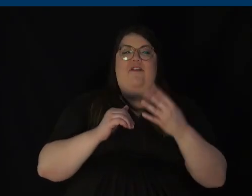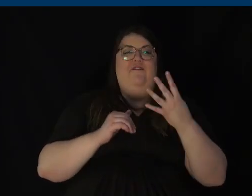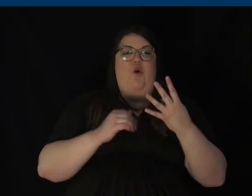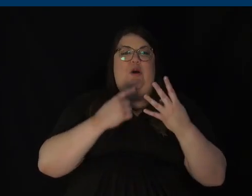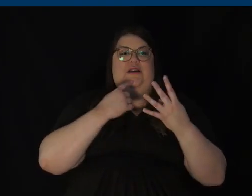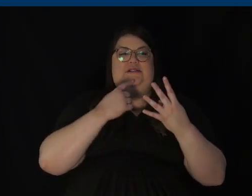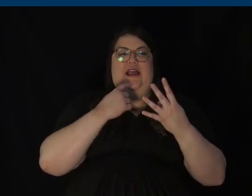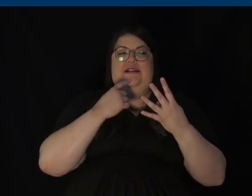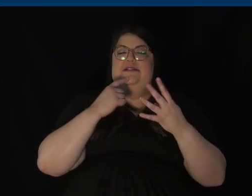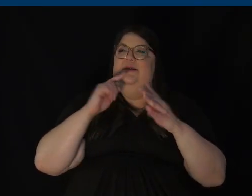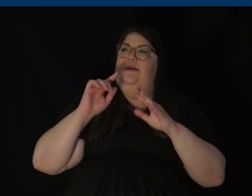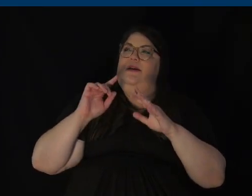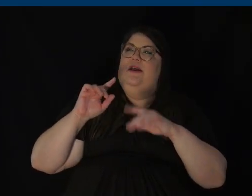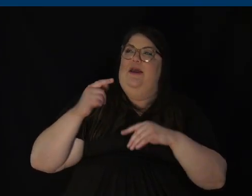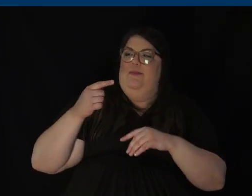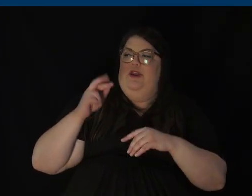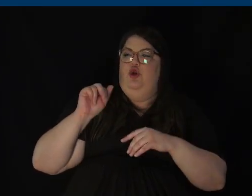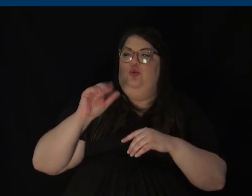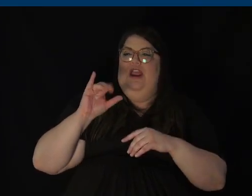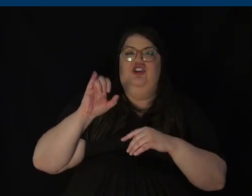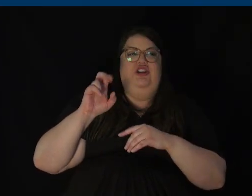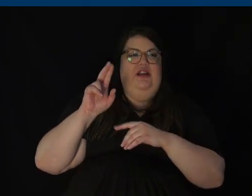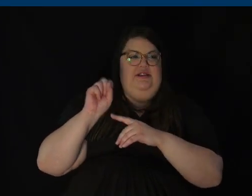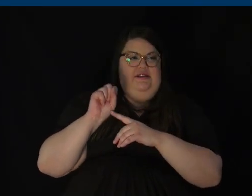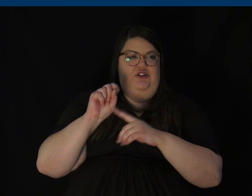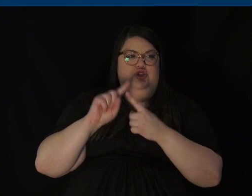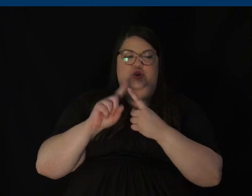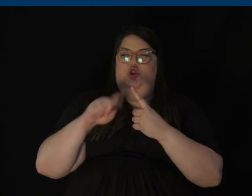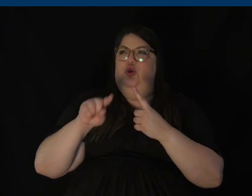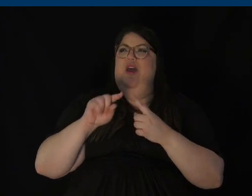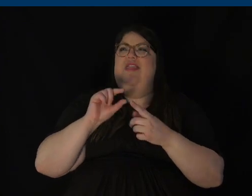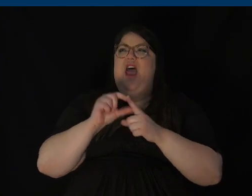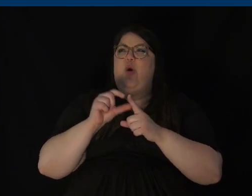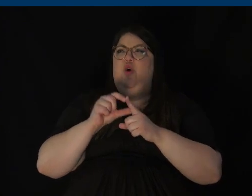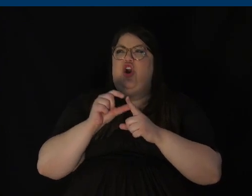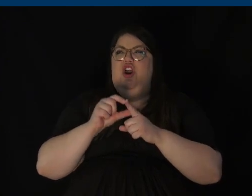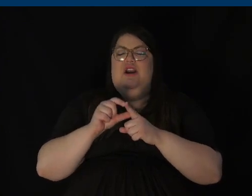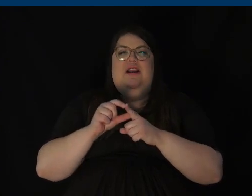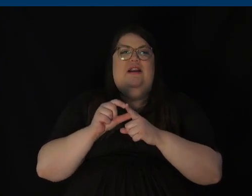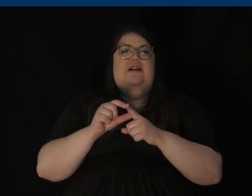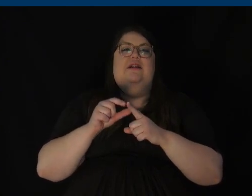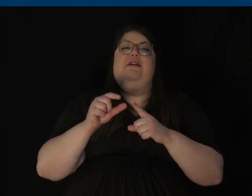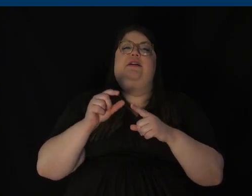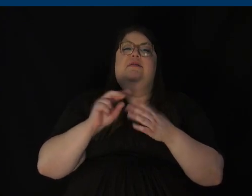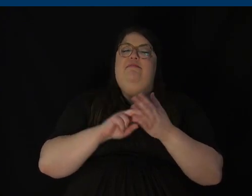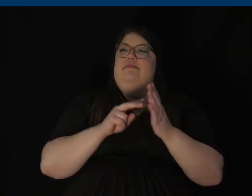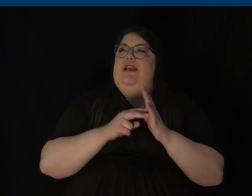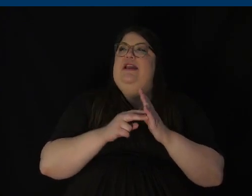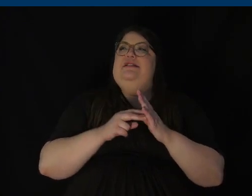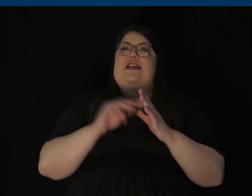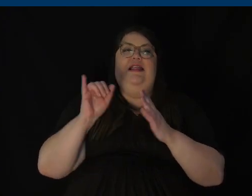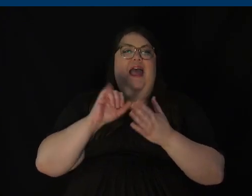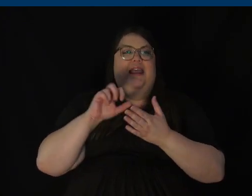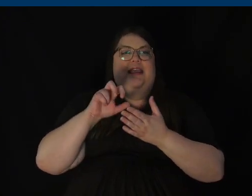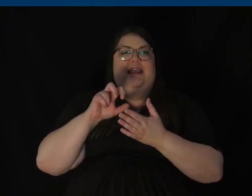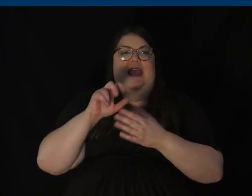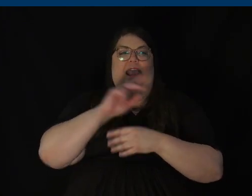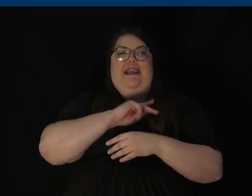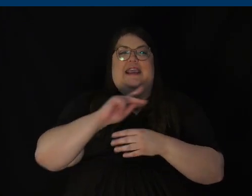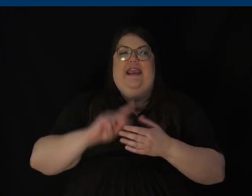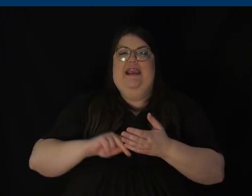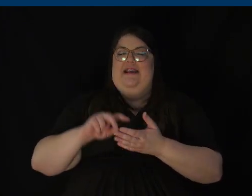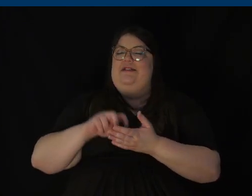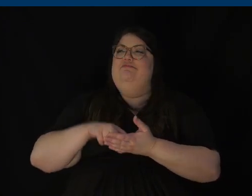you. Again, this word gracious is that of a king stooping down in his